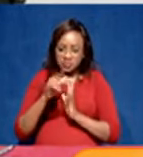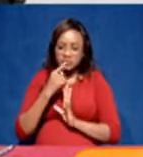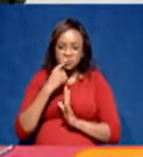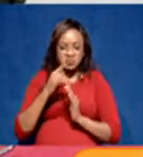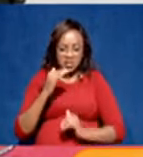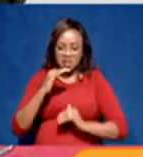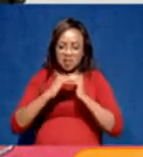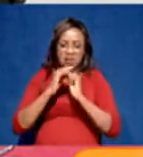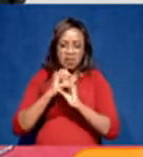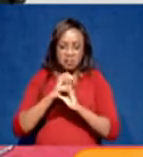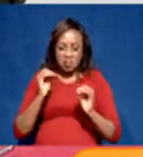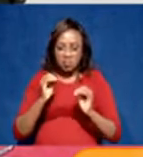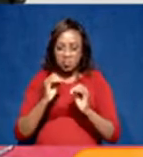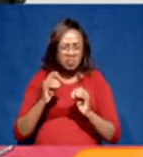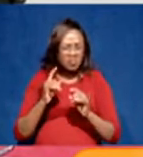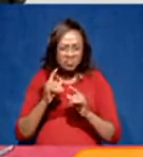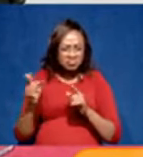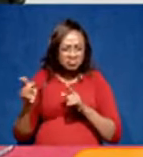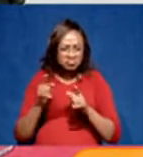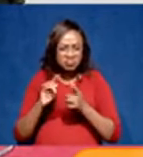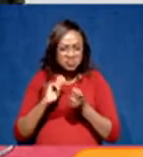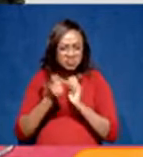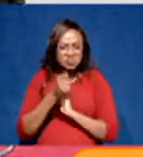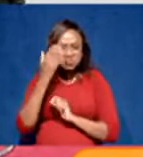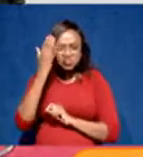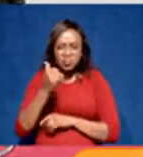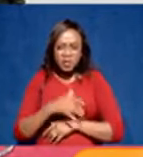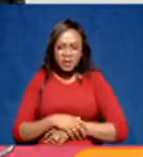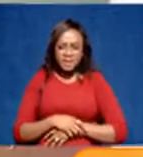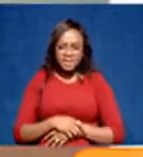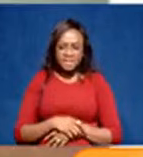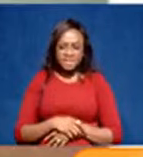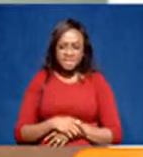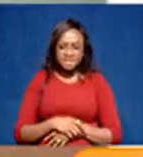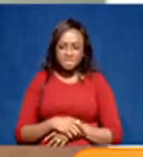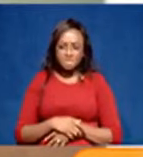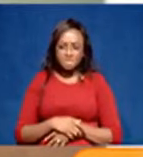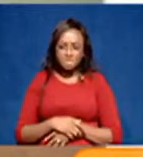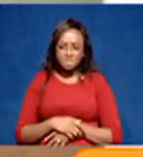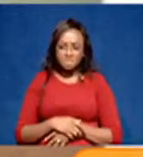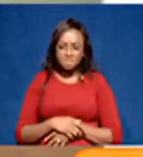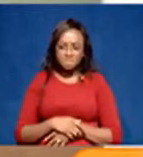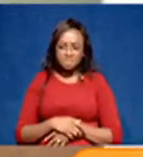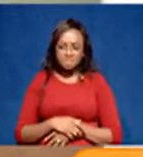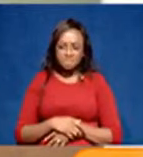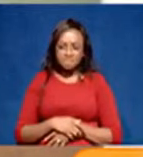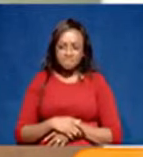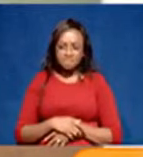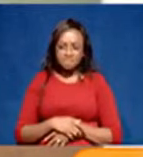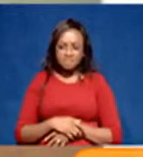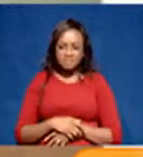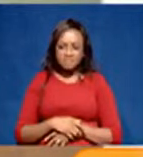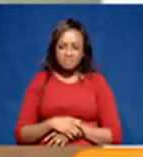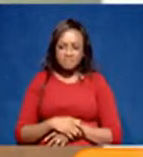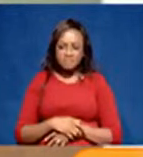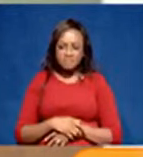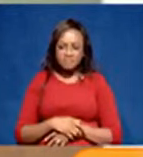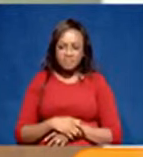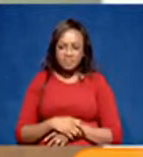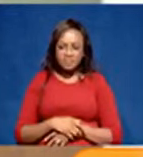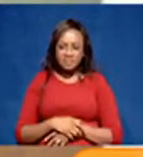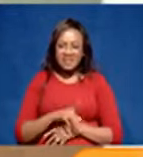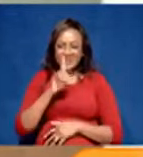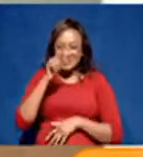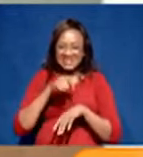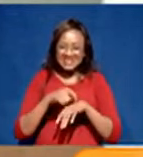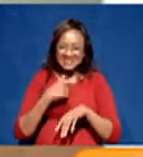there's no cap. Mm-hmm. What changed in between? And by the way, at some point I thought you were getting so personal on that matter. When I